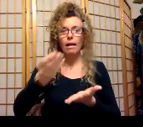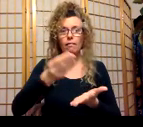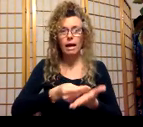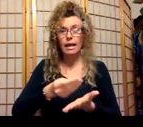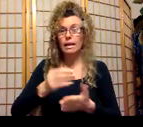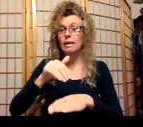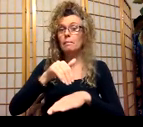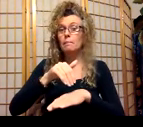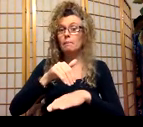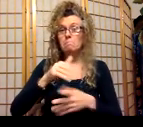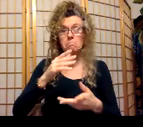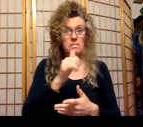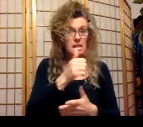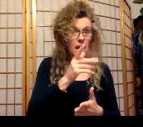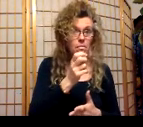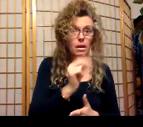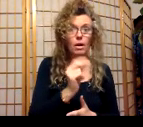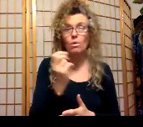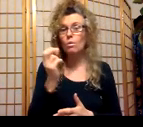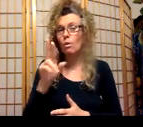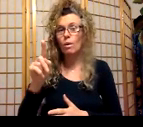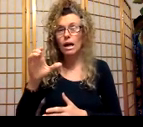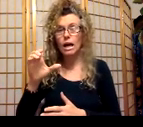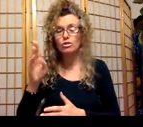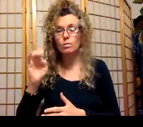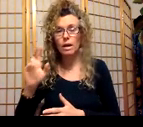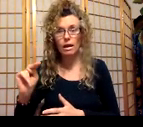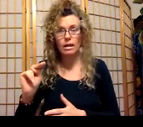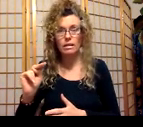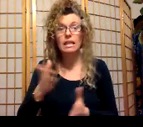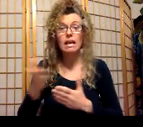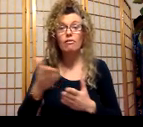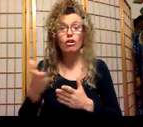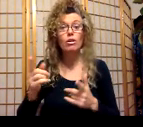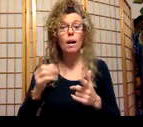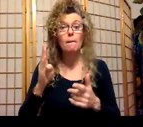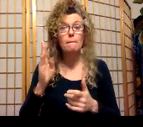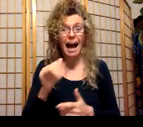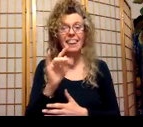billion or 100 billion, has to be delivered by the Netherlands within 7 days.